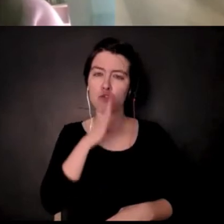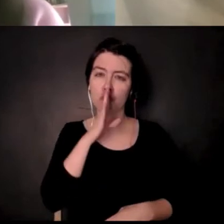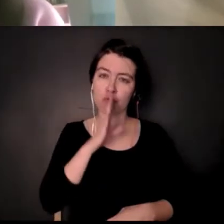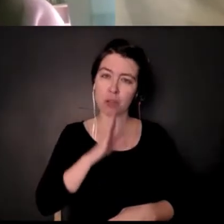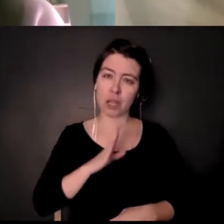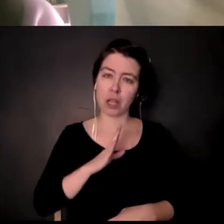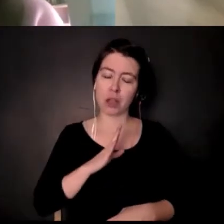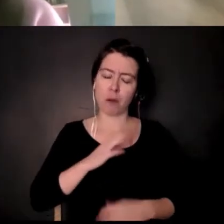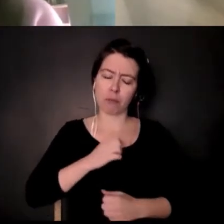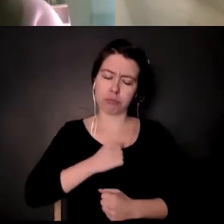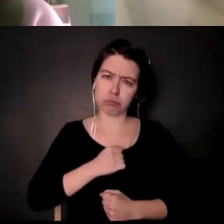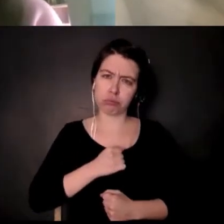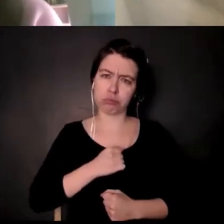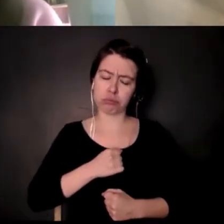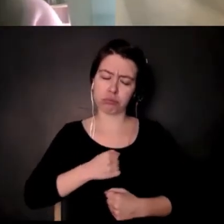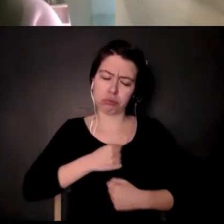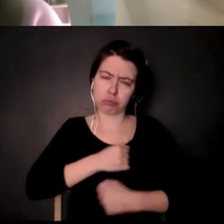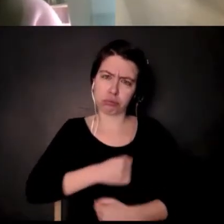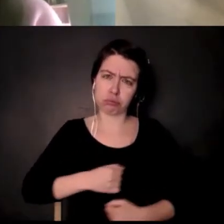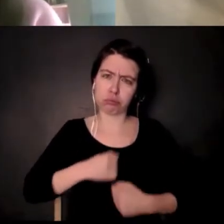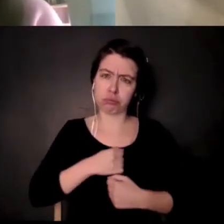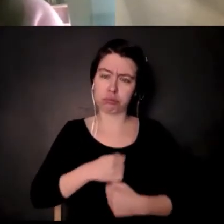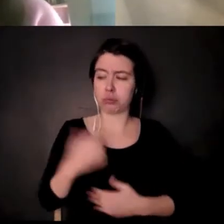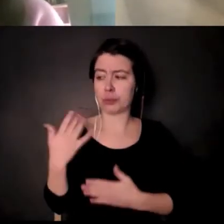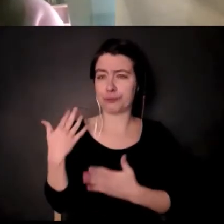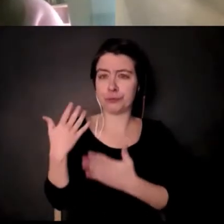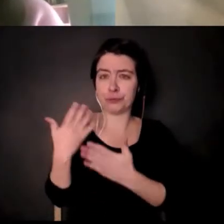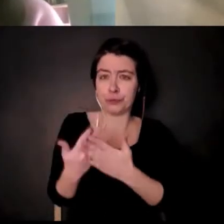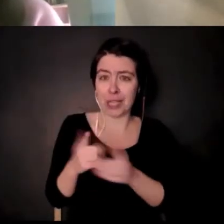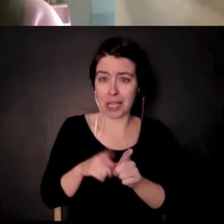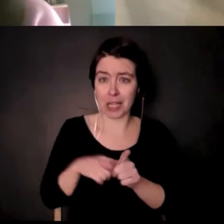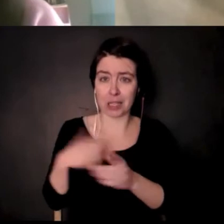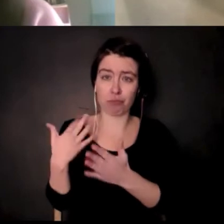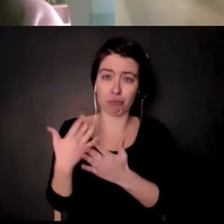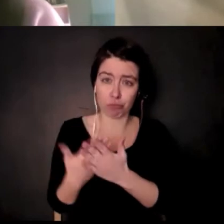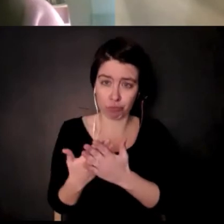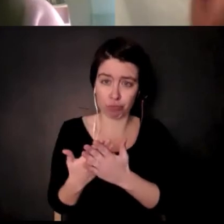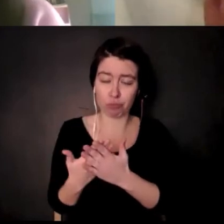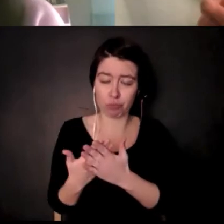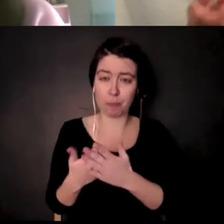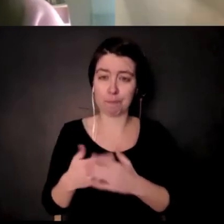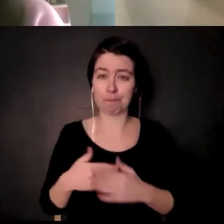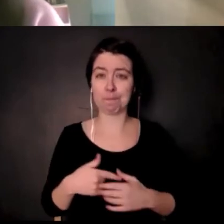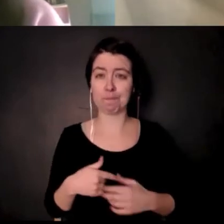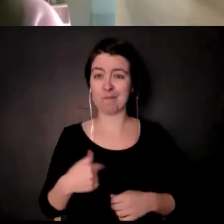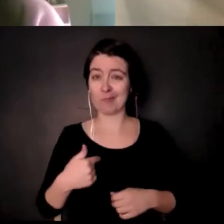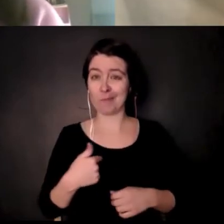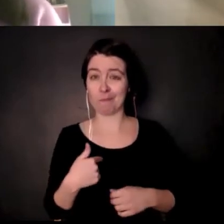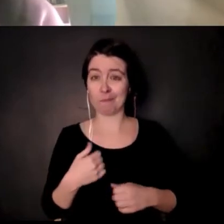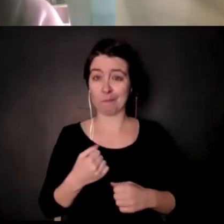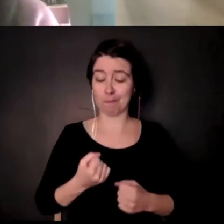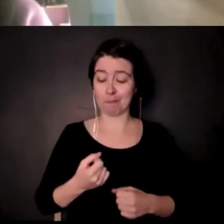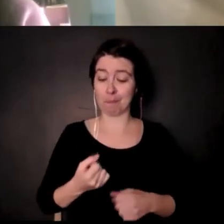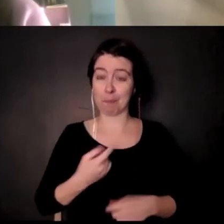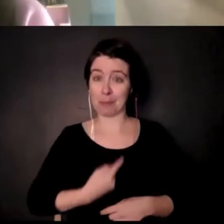and I almost feel like I've been holding space for my family and almost doing workshop type things